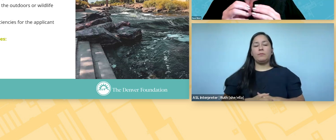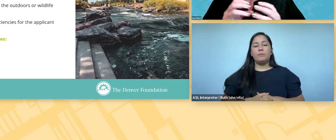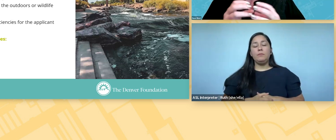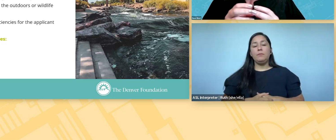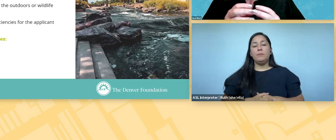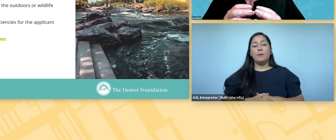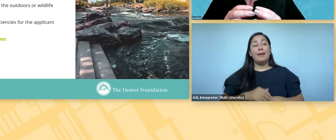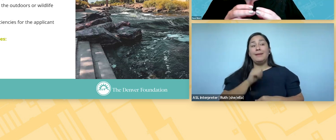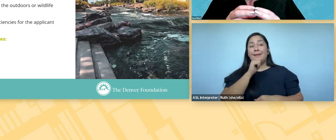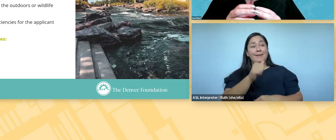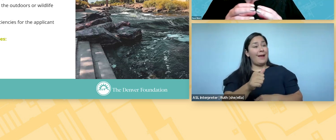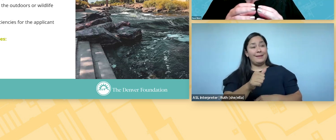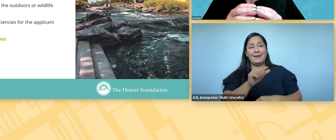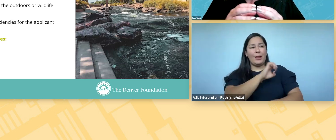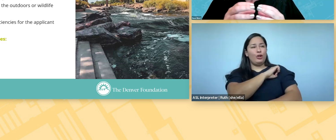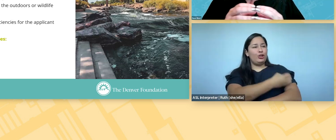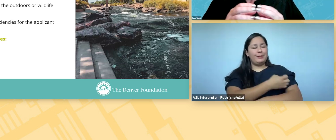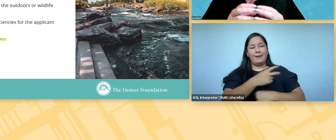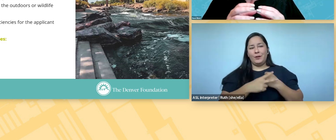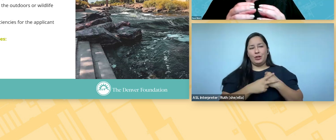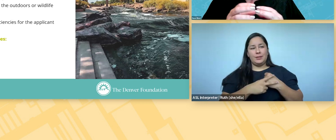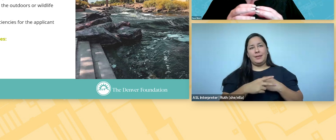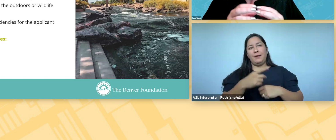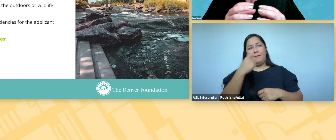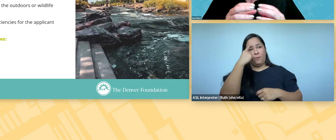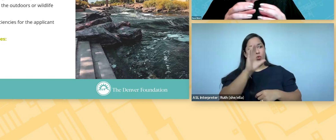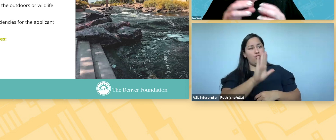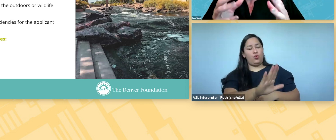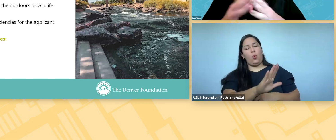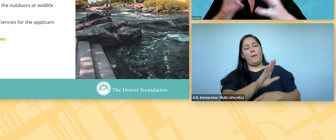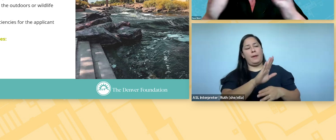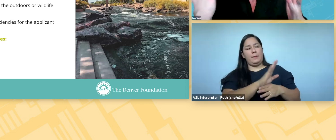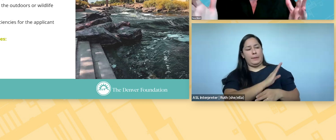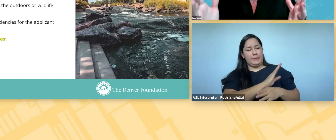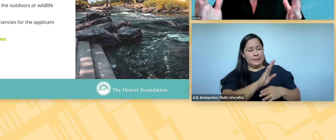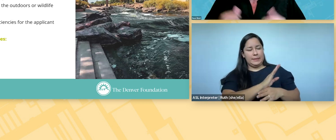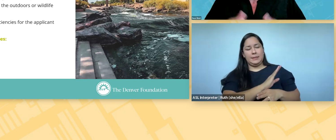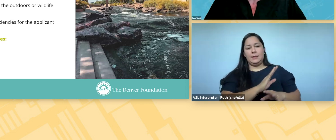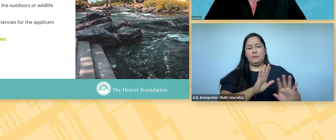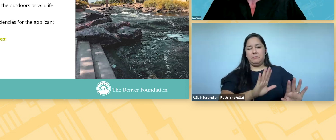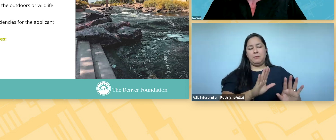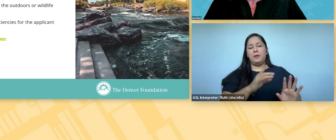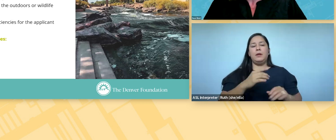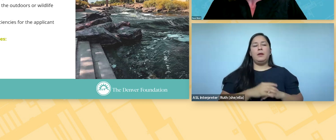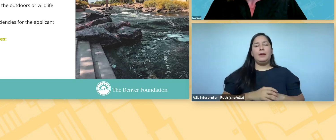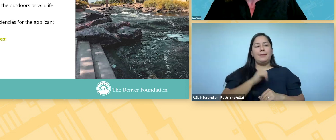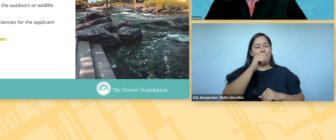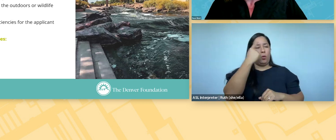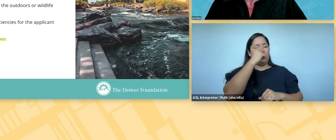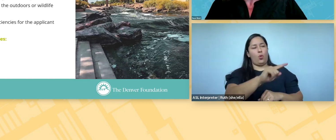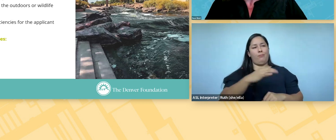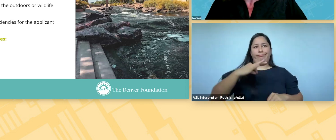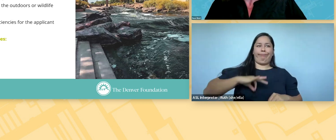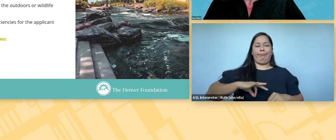efficiency of your own building as an applicant. So this is not for your own capital upgrades. It would be for programming more broadly related to